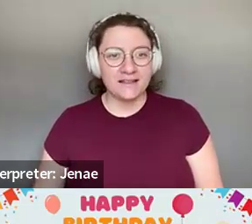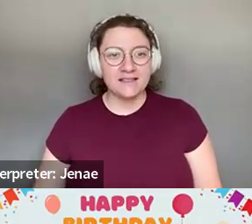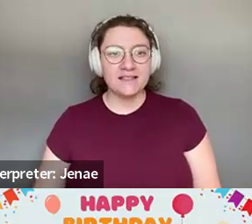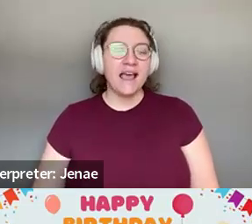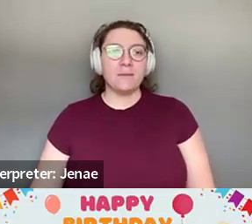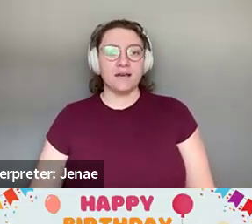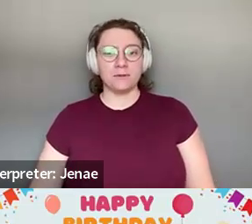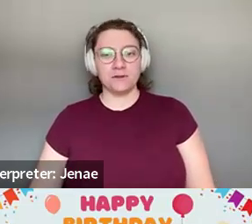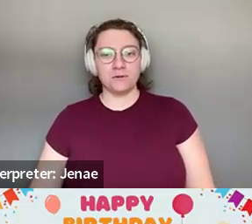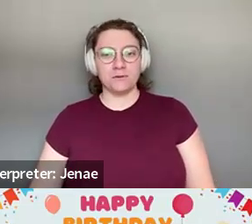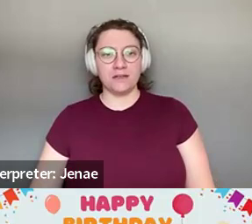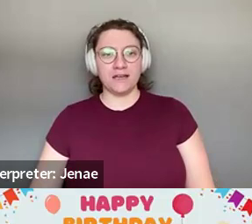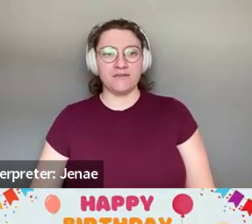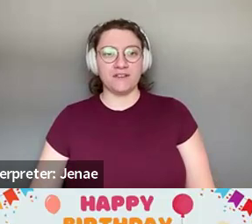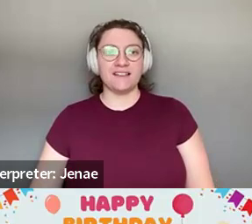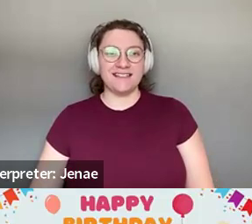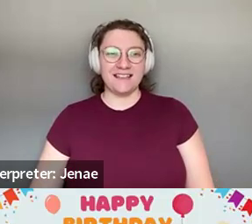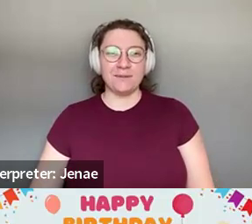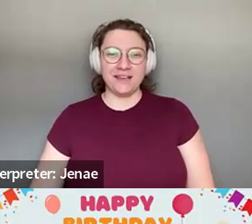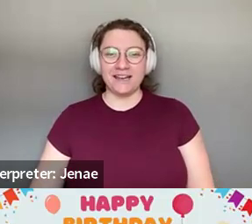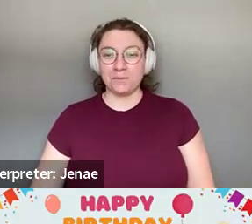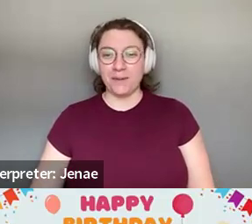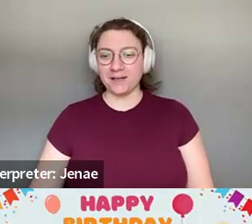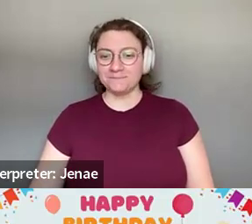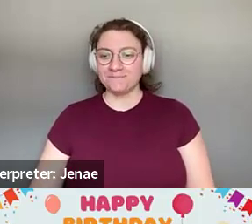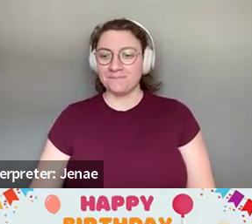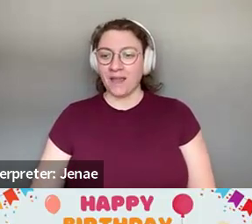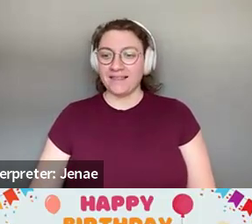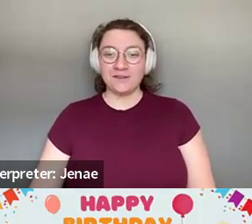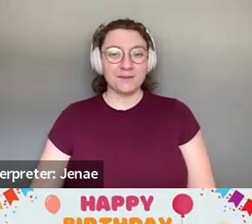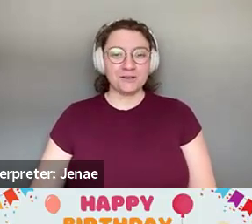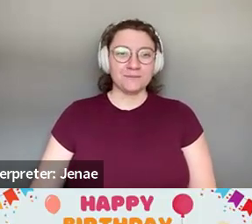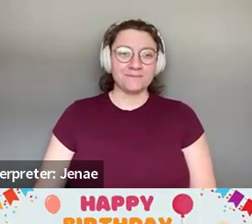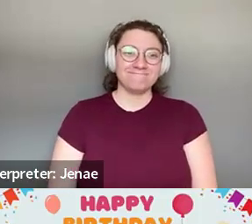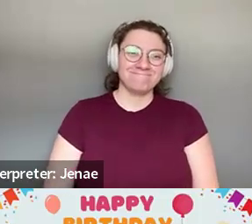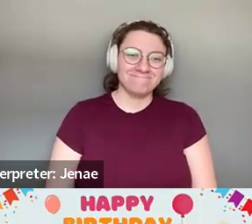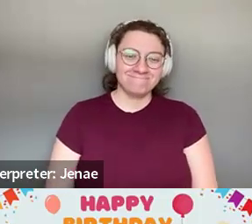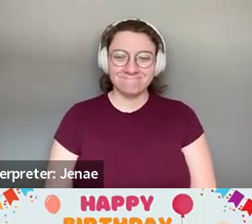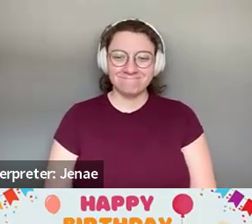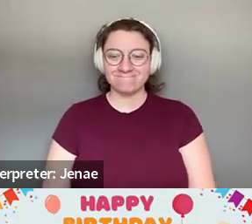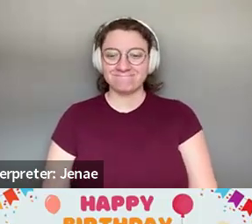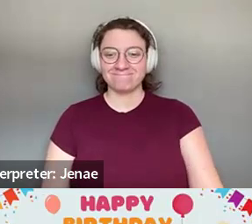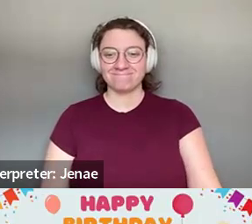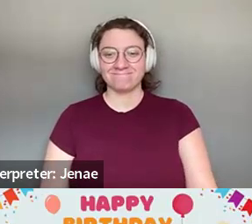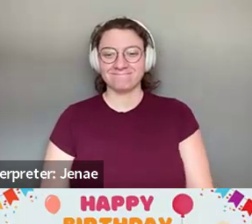and friends, and be able to really facilitate that communication better. Thank you so much.